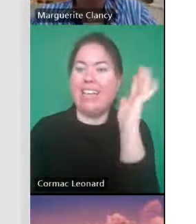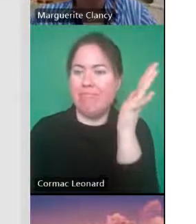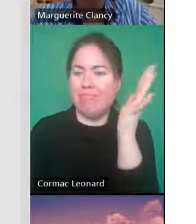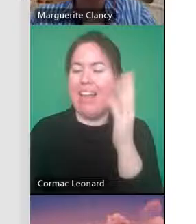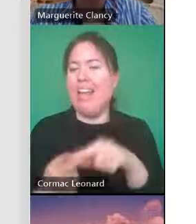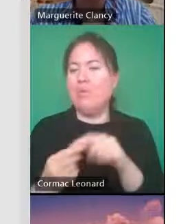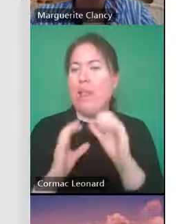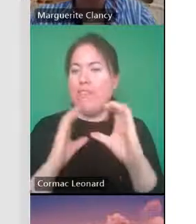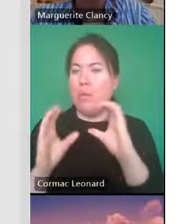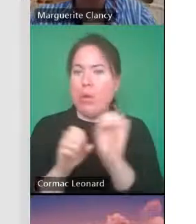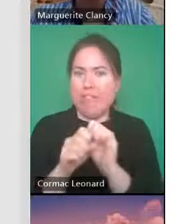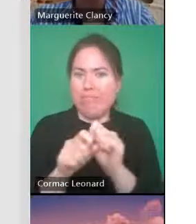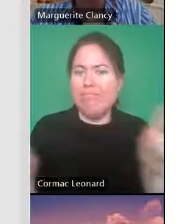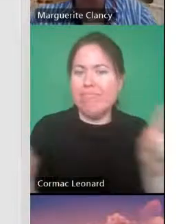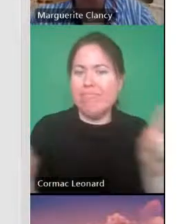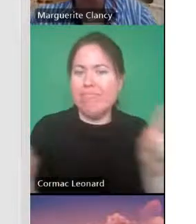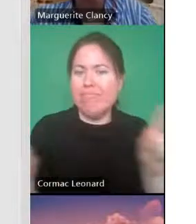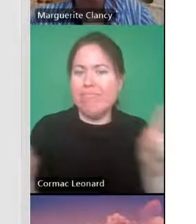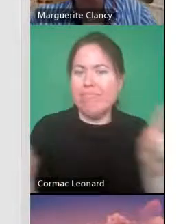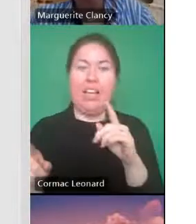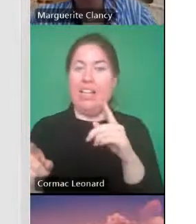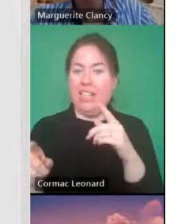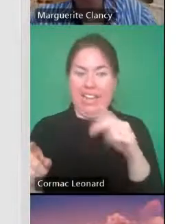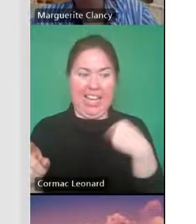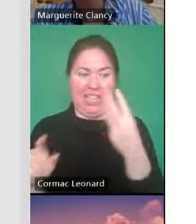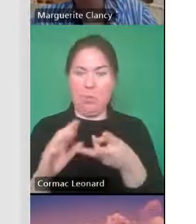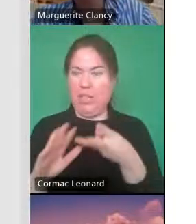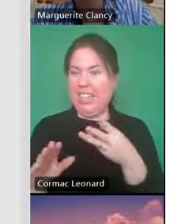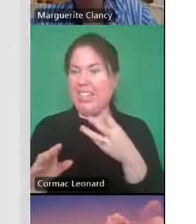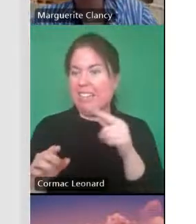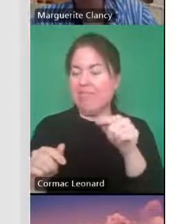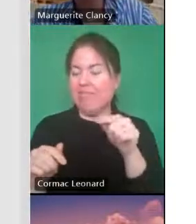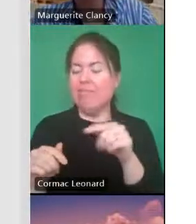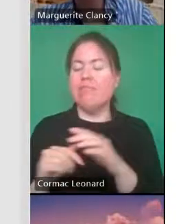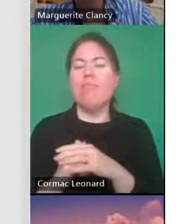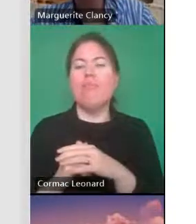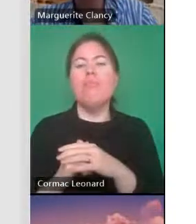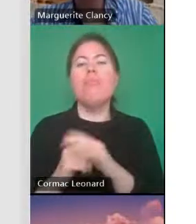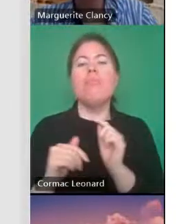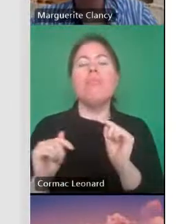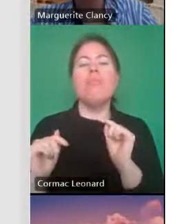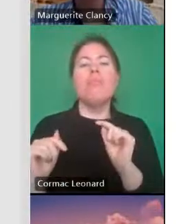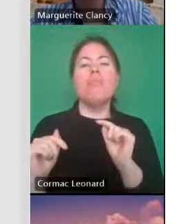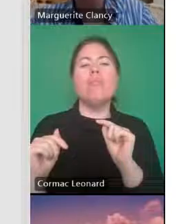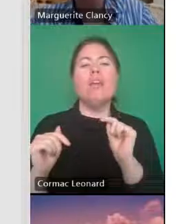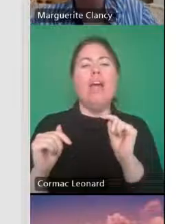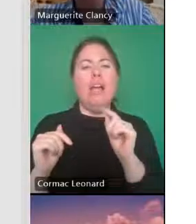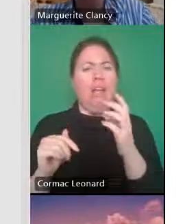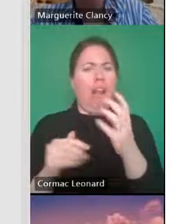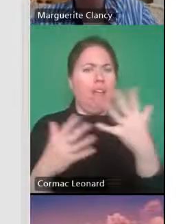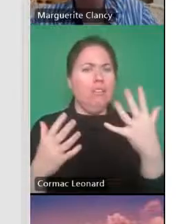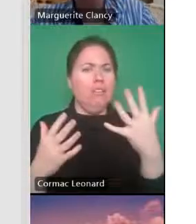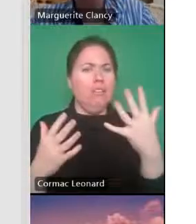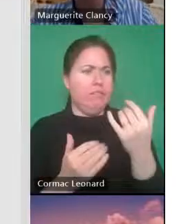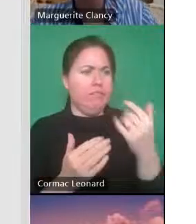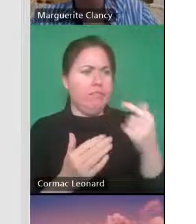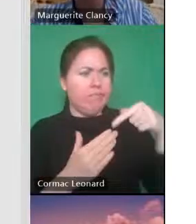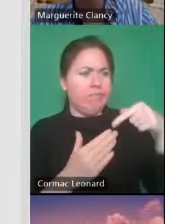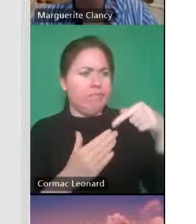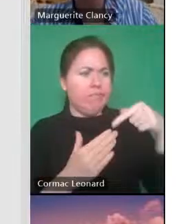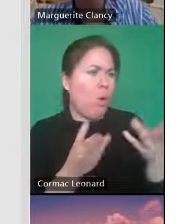that's going out in relation to next week will encompass that. And we're doing some really detailed work with our service